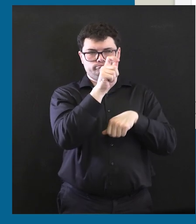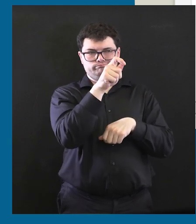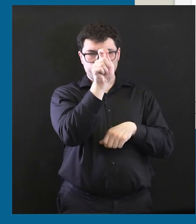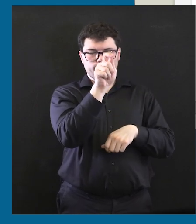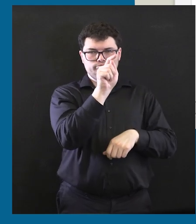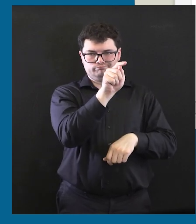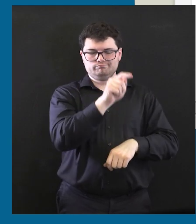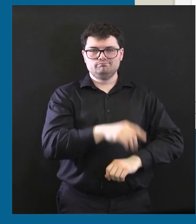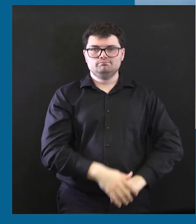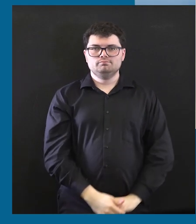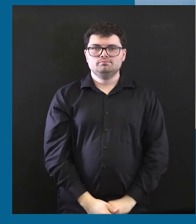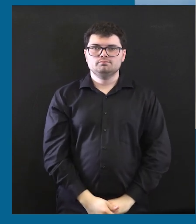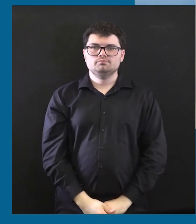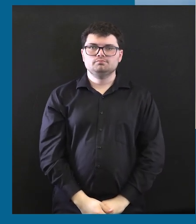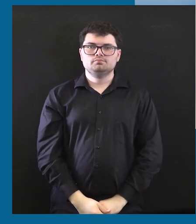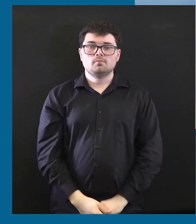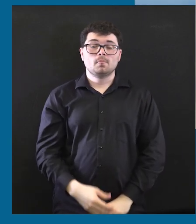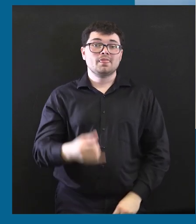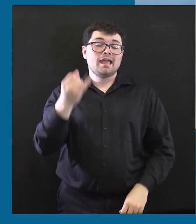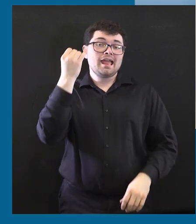ending time.